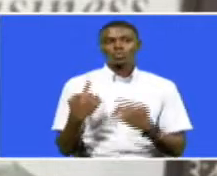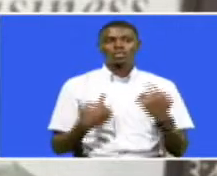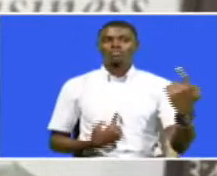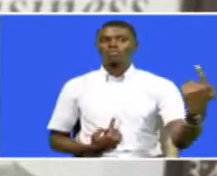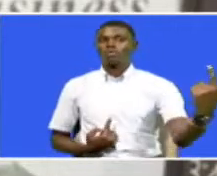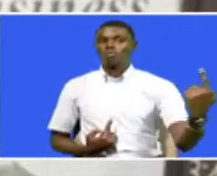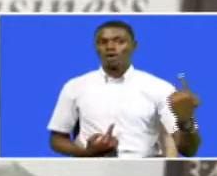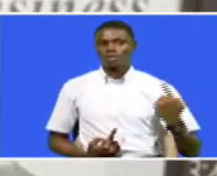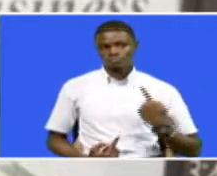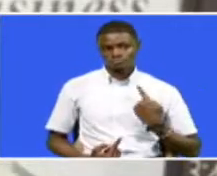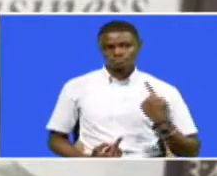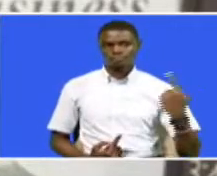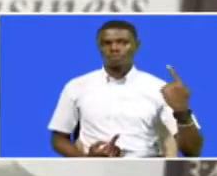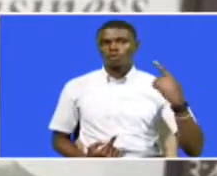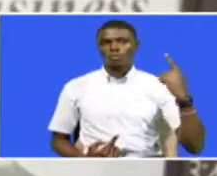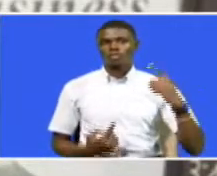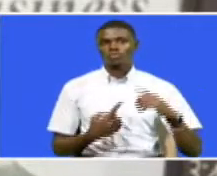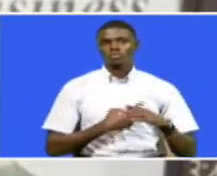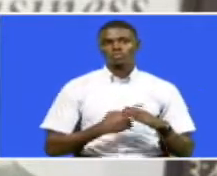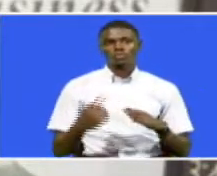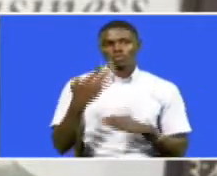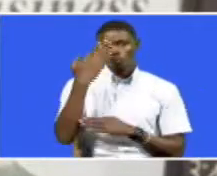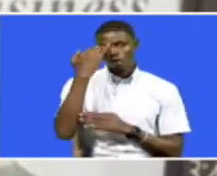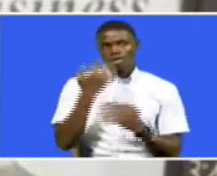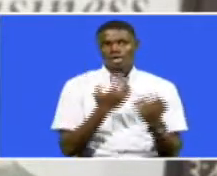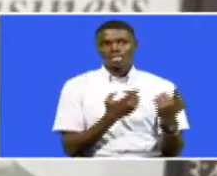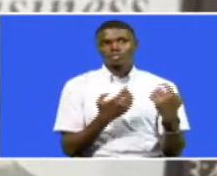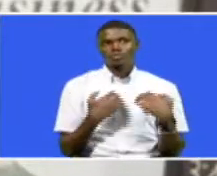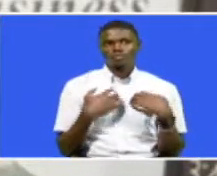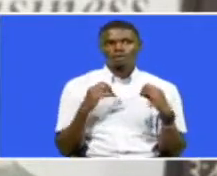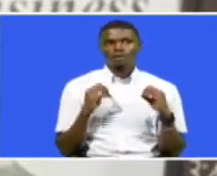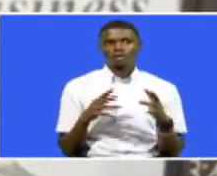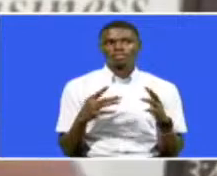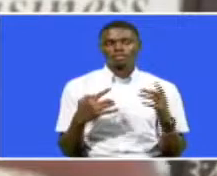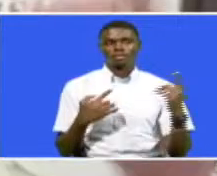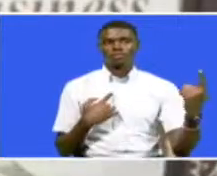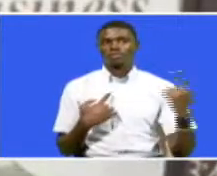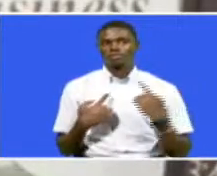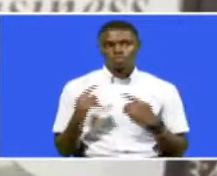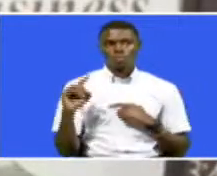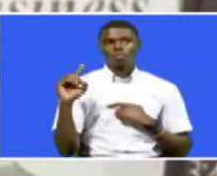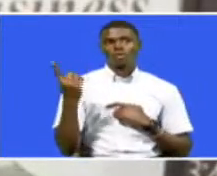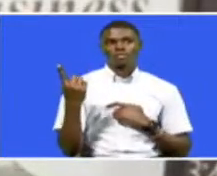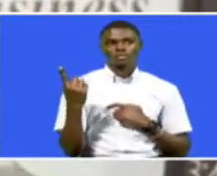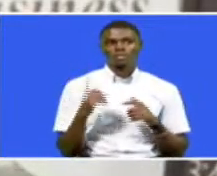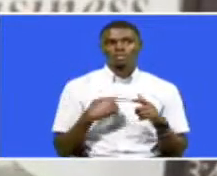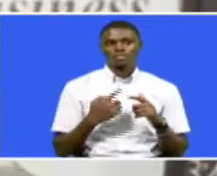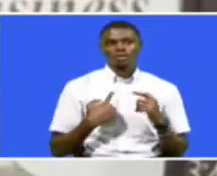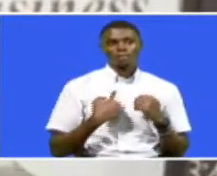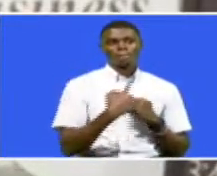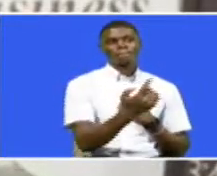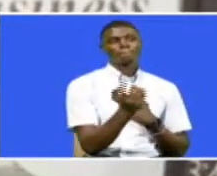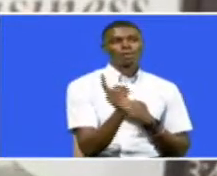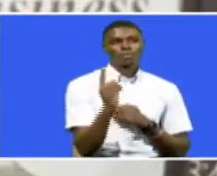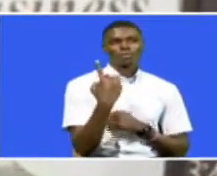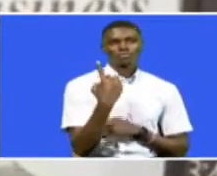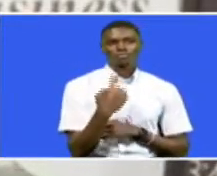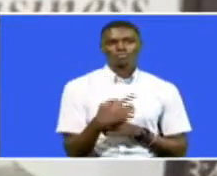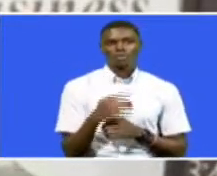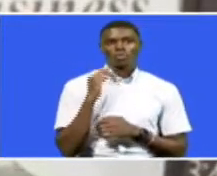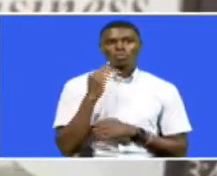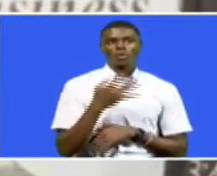because it doesn't have that attraction. This right is coming once a week and going back once a week. We would like to have